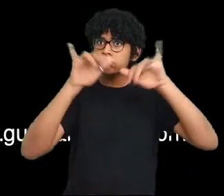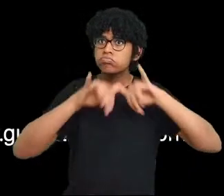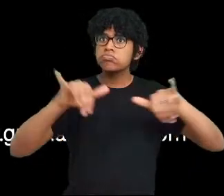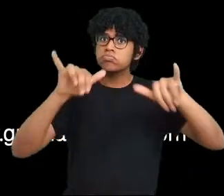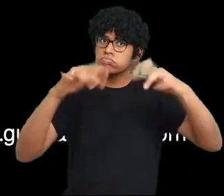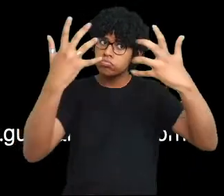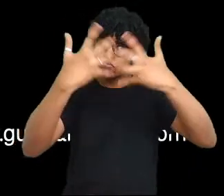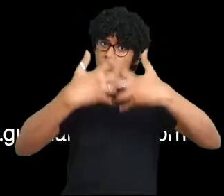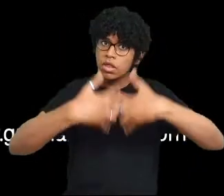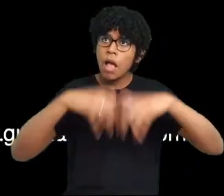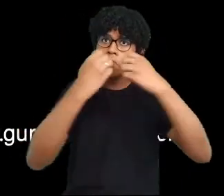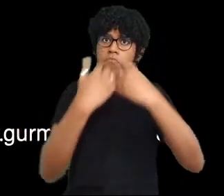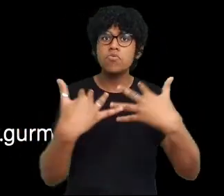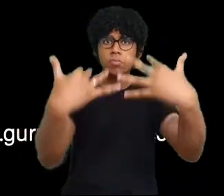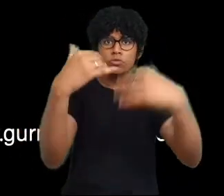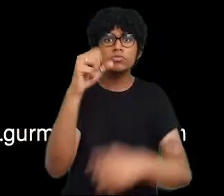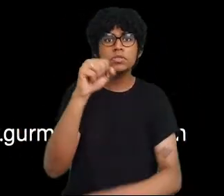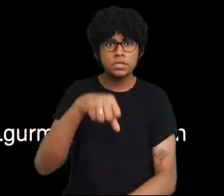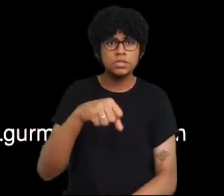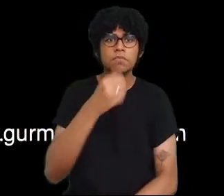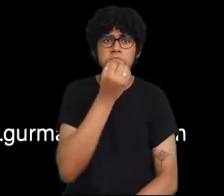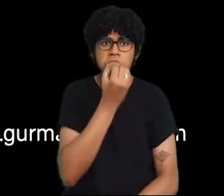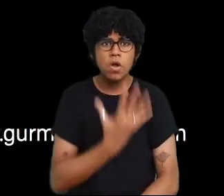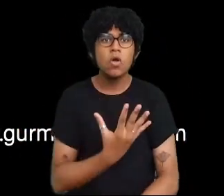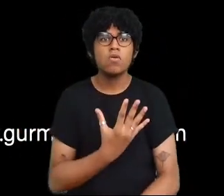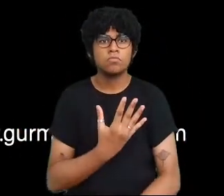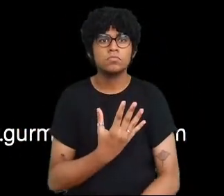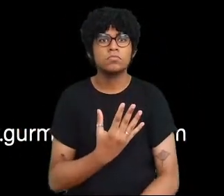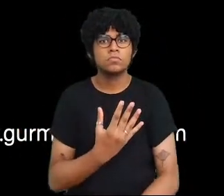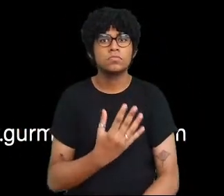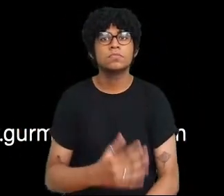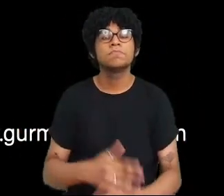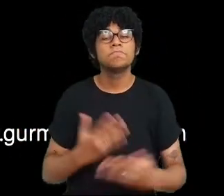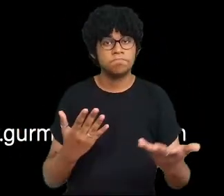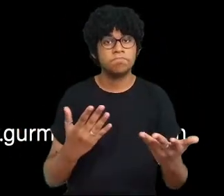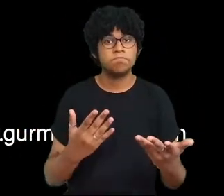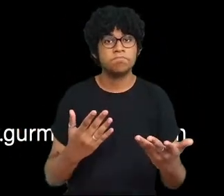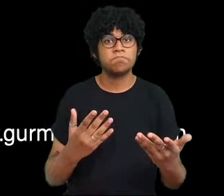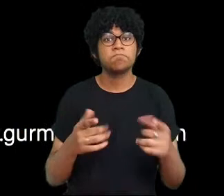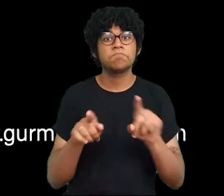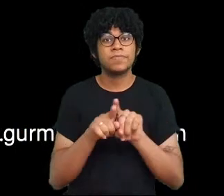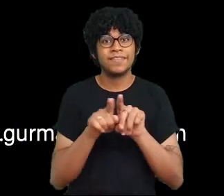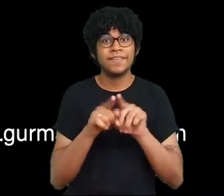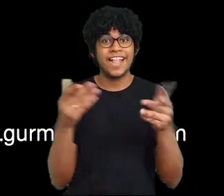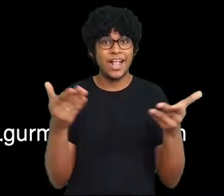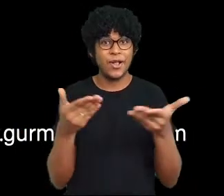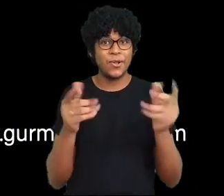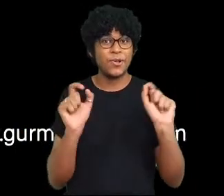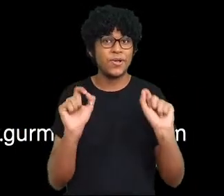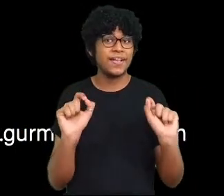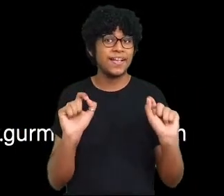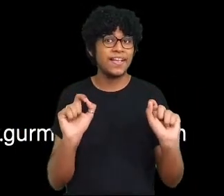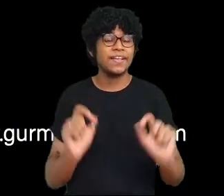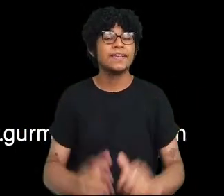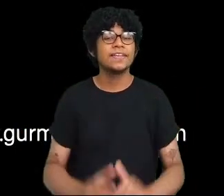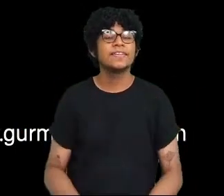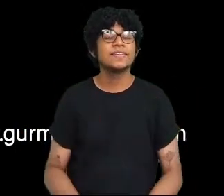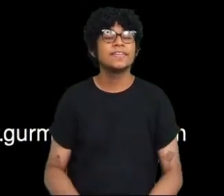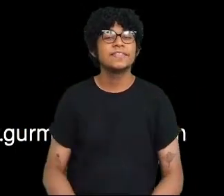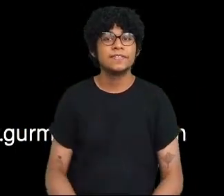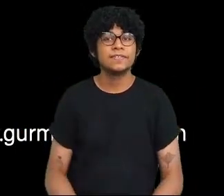And the previous point flows into this one, which is that we are increasing visual and data